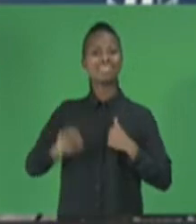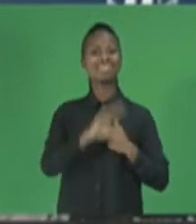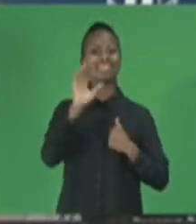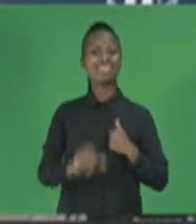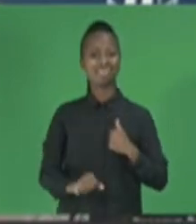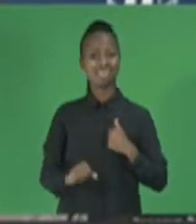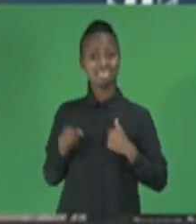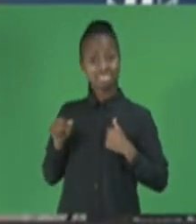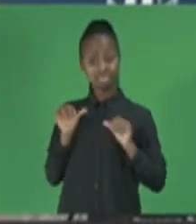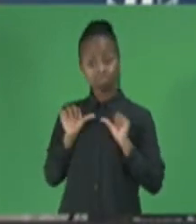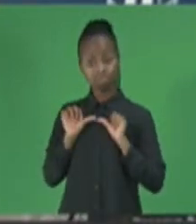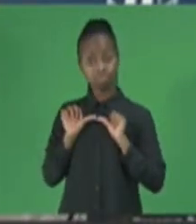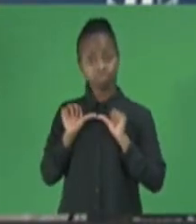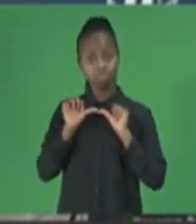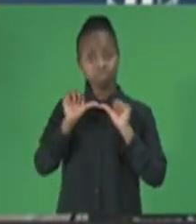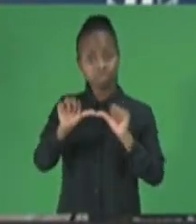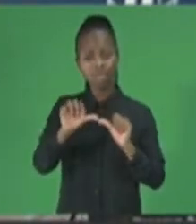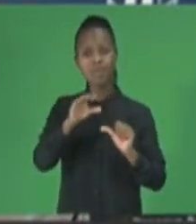as